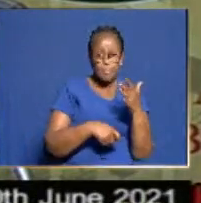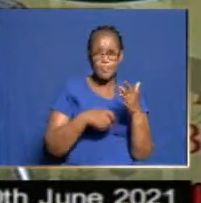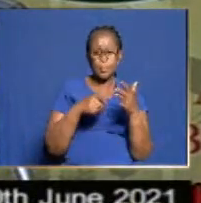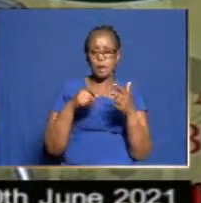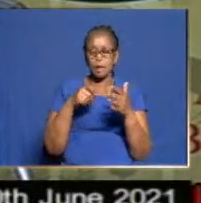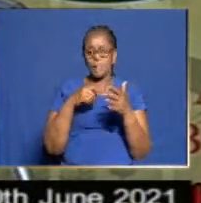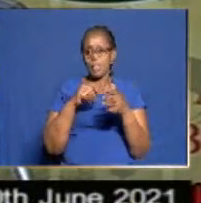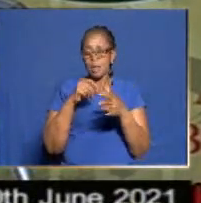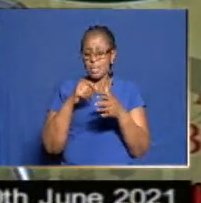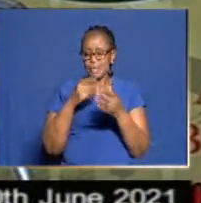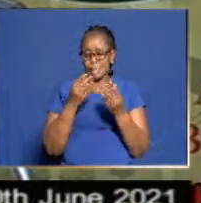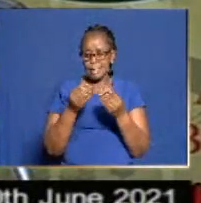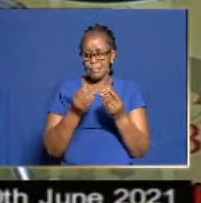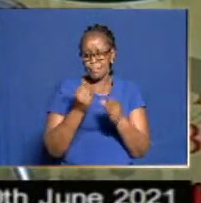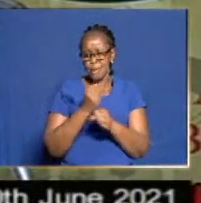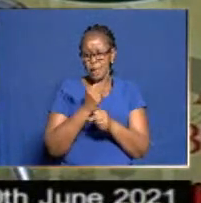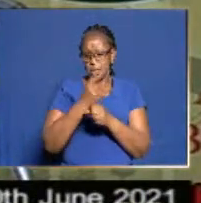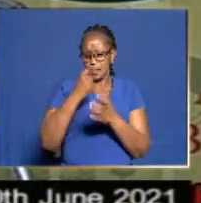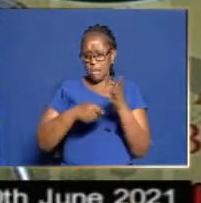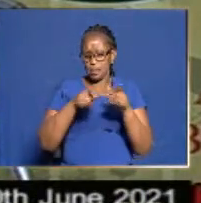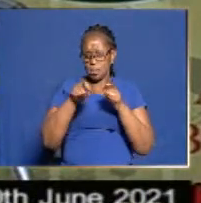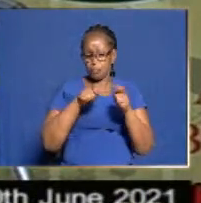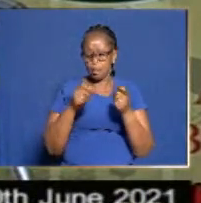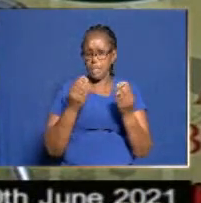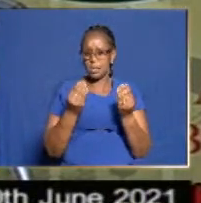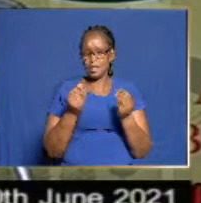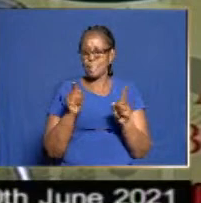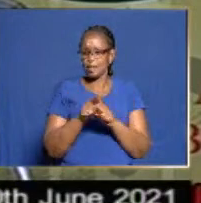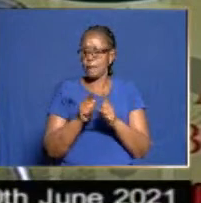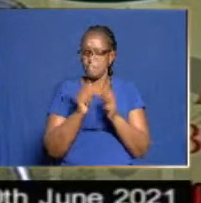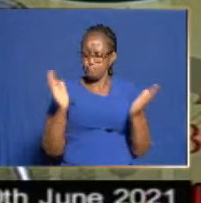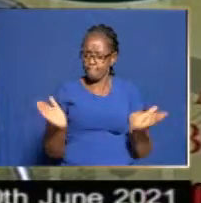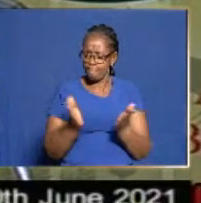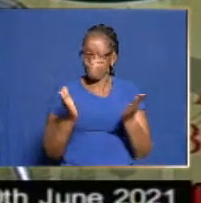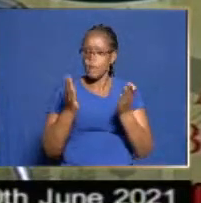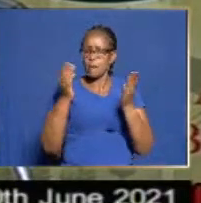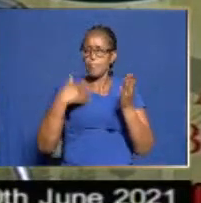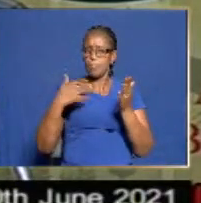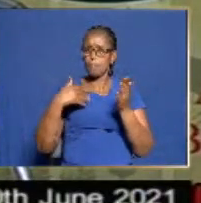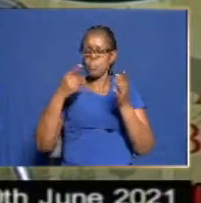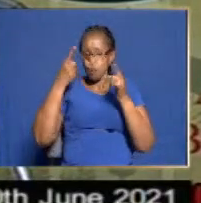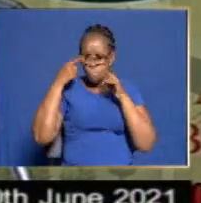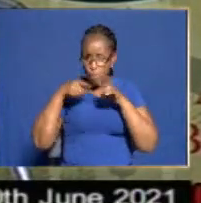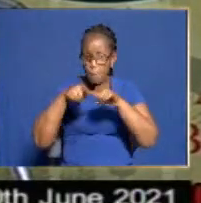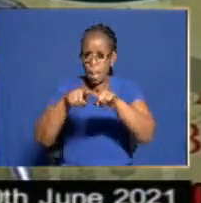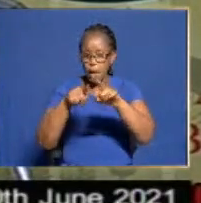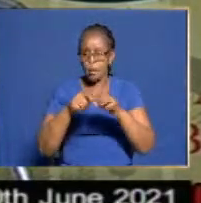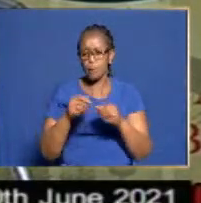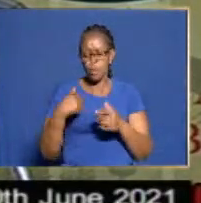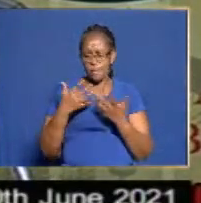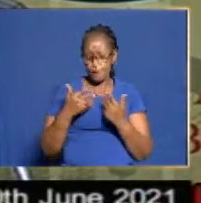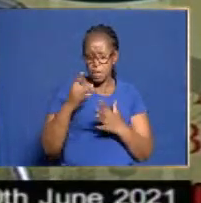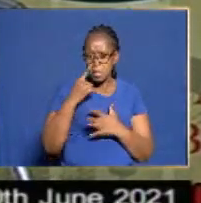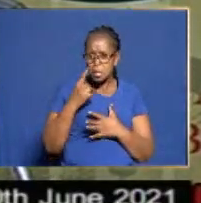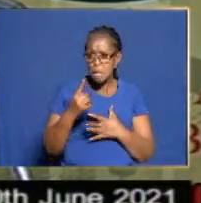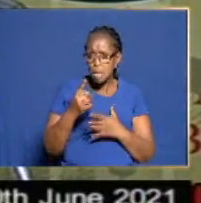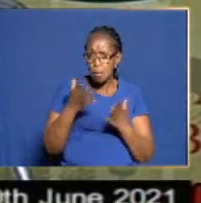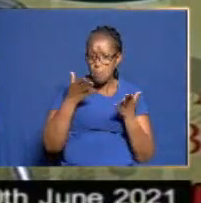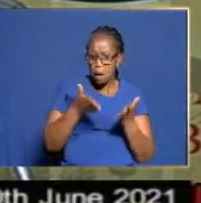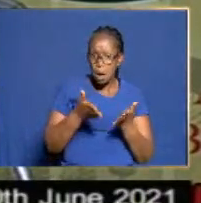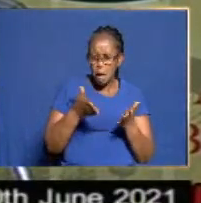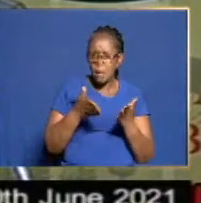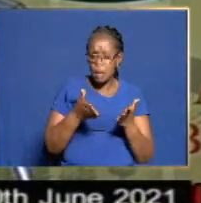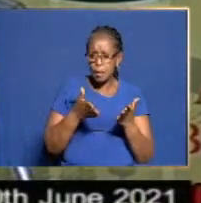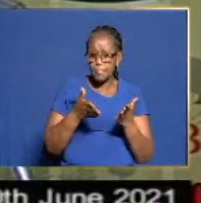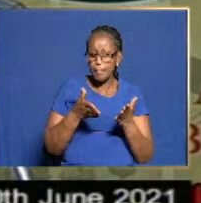ease tax administration, and enhance compliance. Mr. Speaker, we have noted that the current provisions in